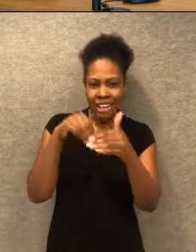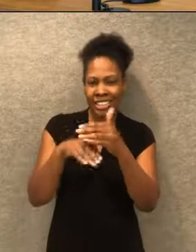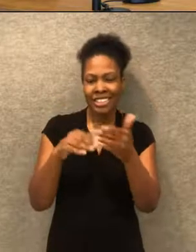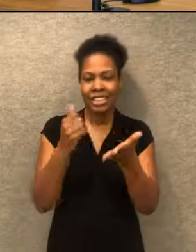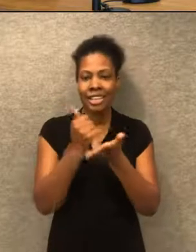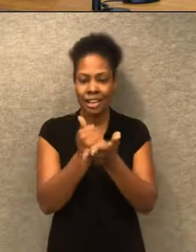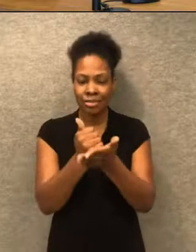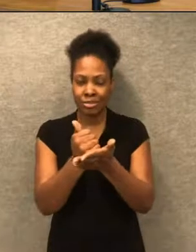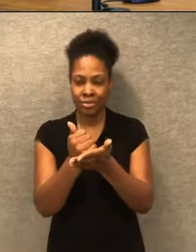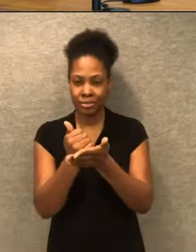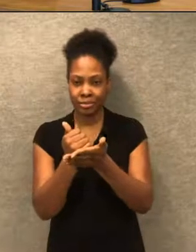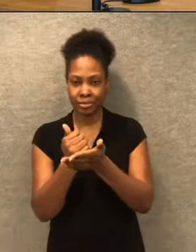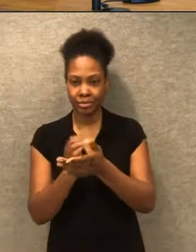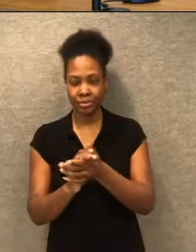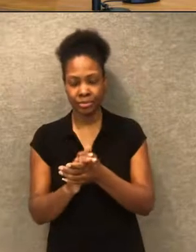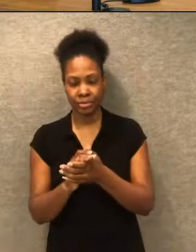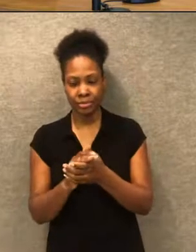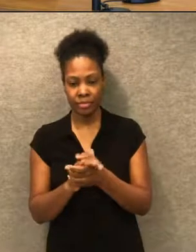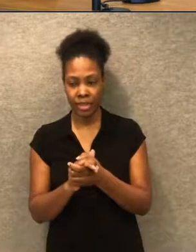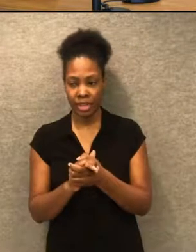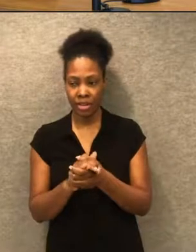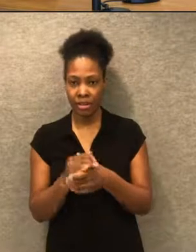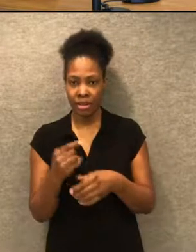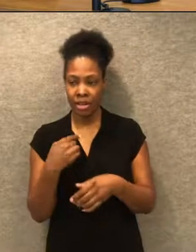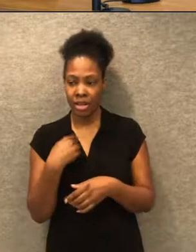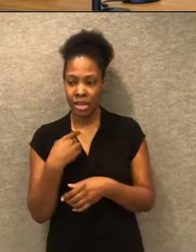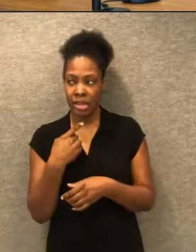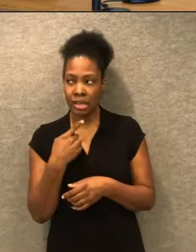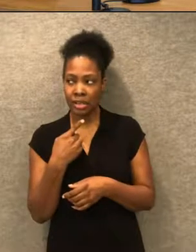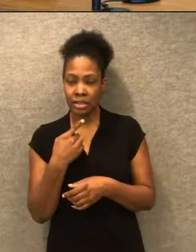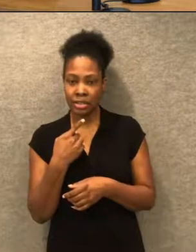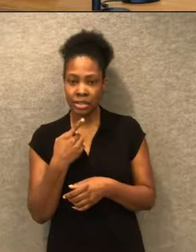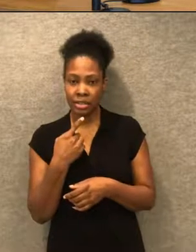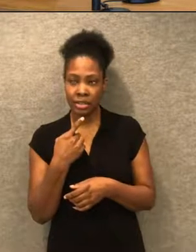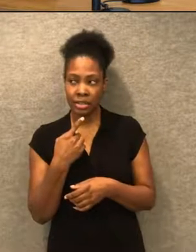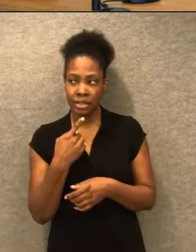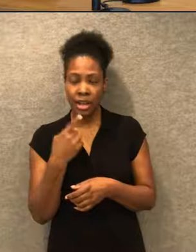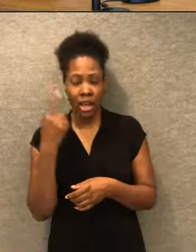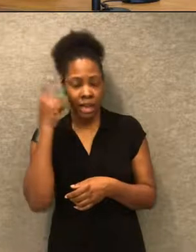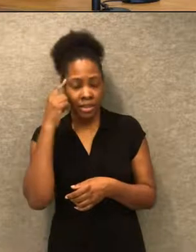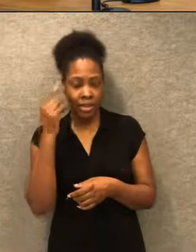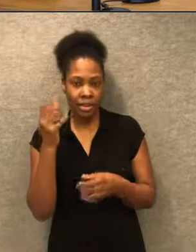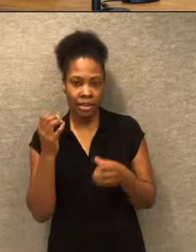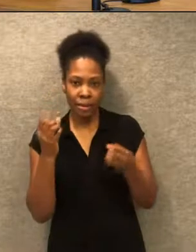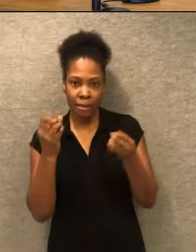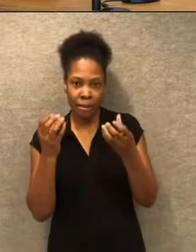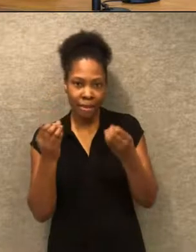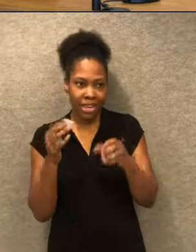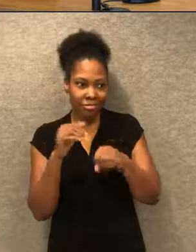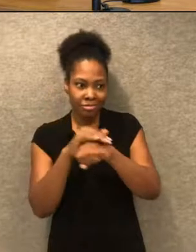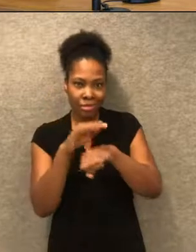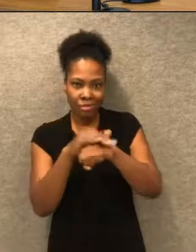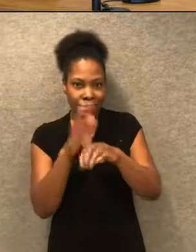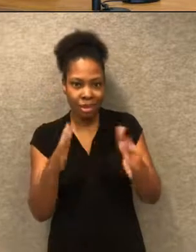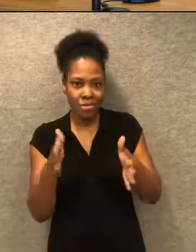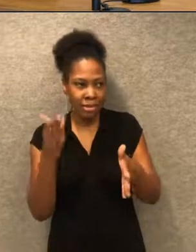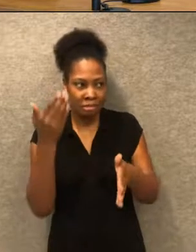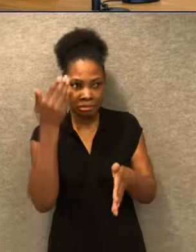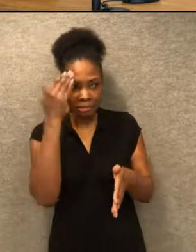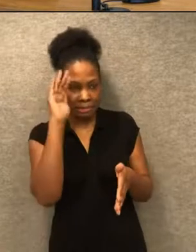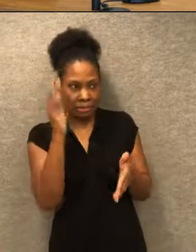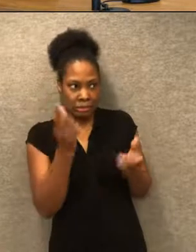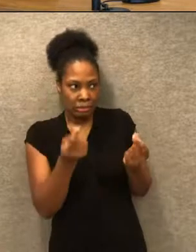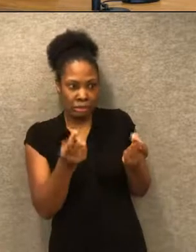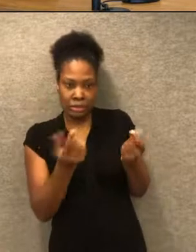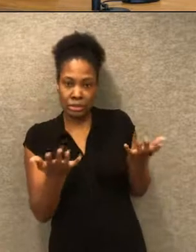sit with a psychologist. I also say that I think many psychologists didn't really know what to do when we moved quickly into this